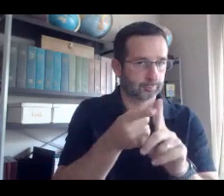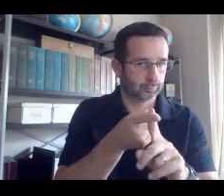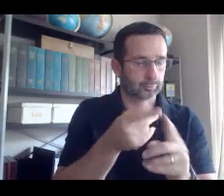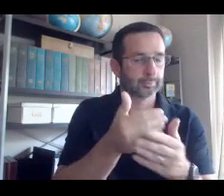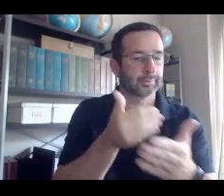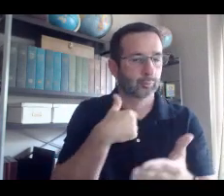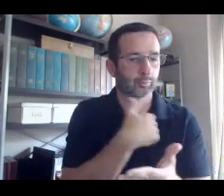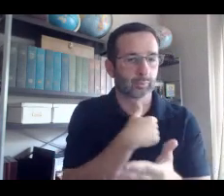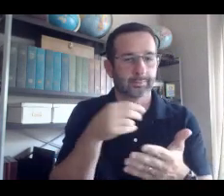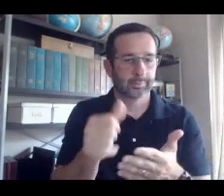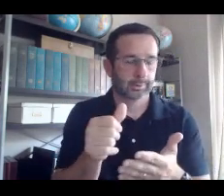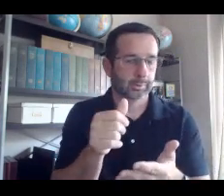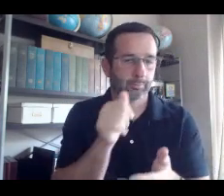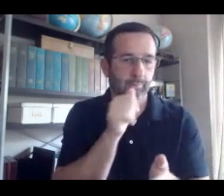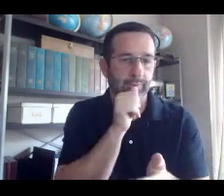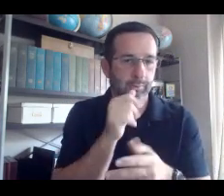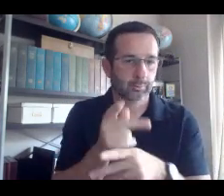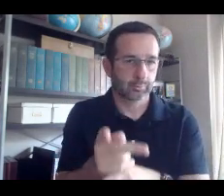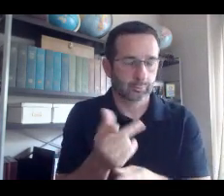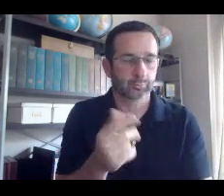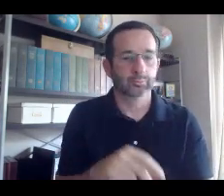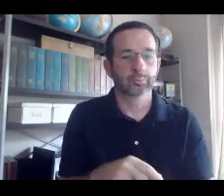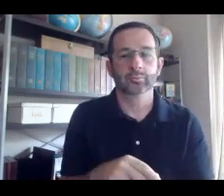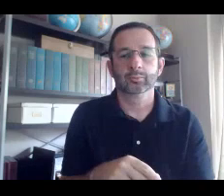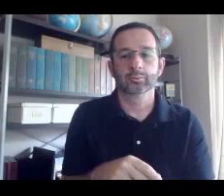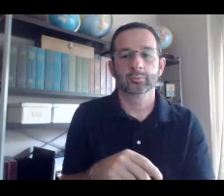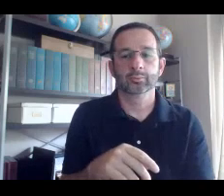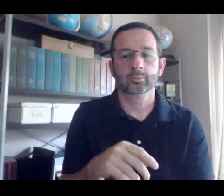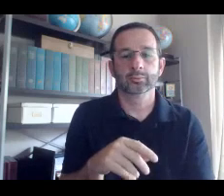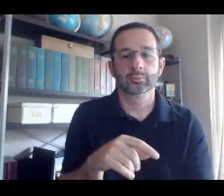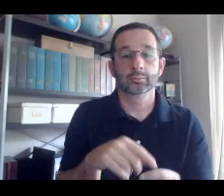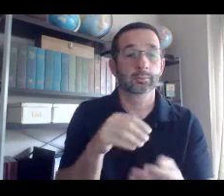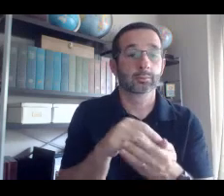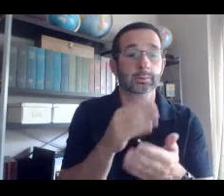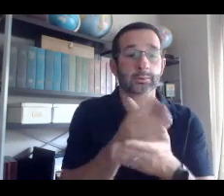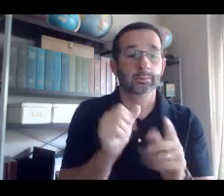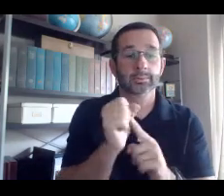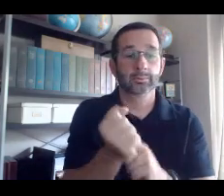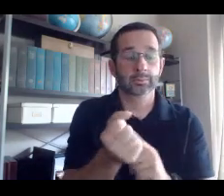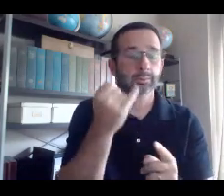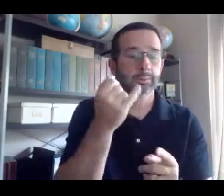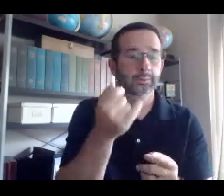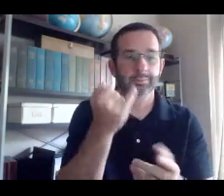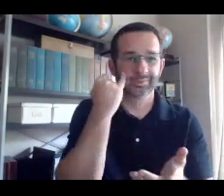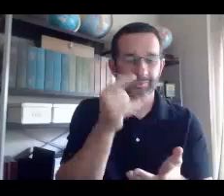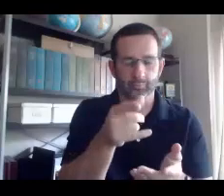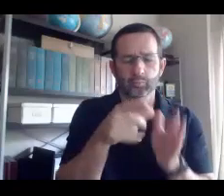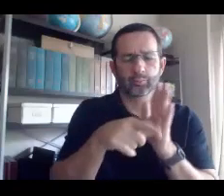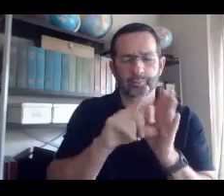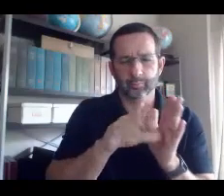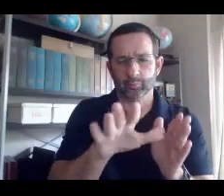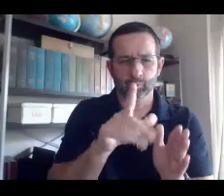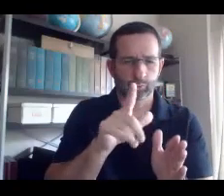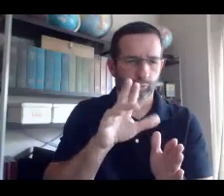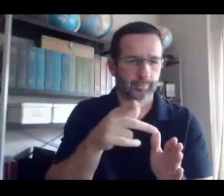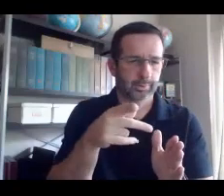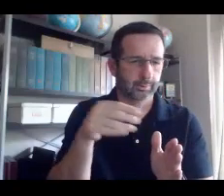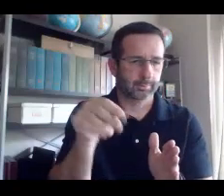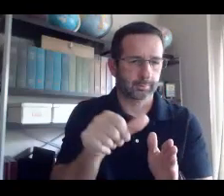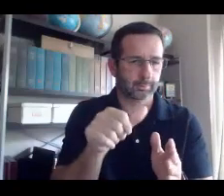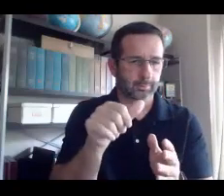your federal loans first before we pay private loans. In some